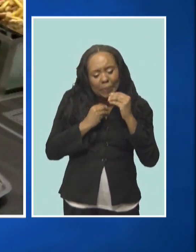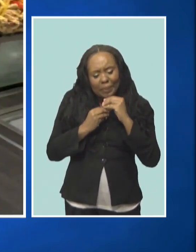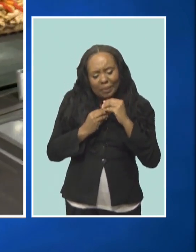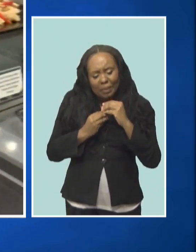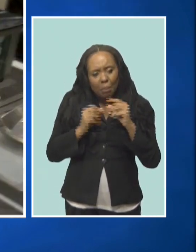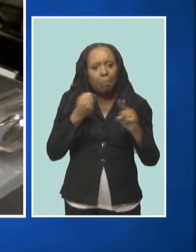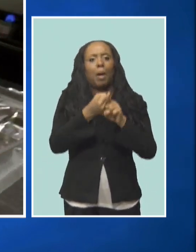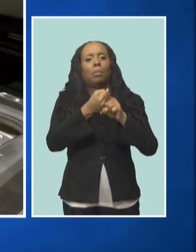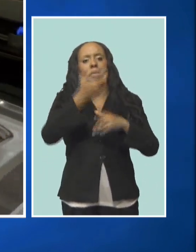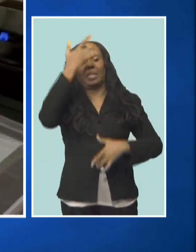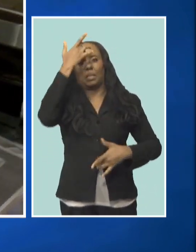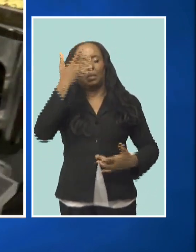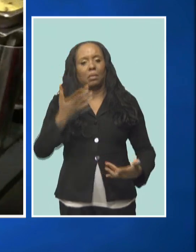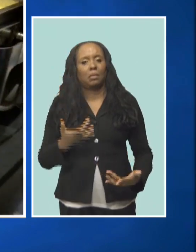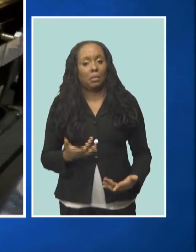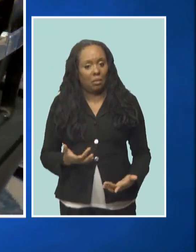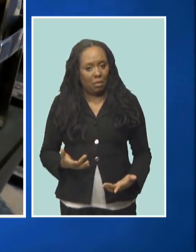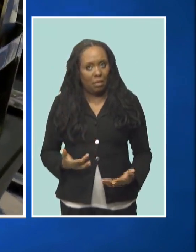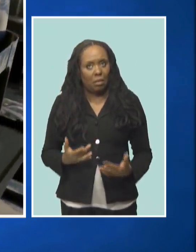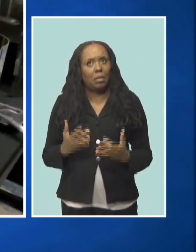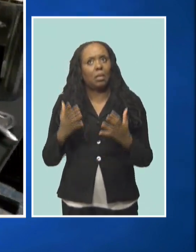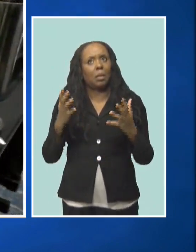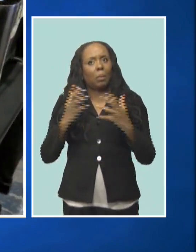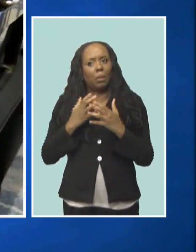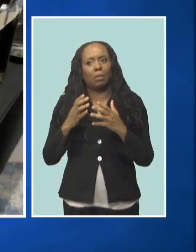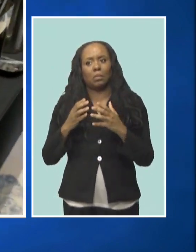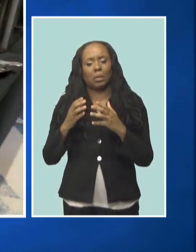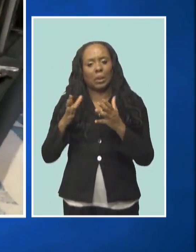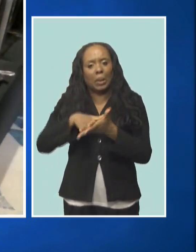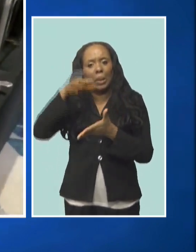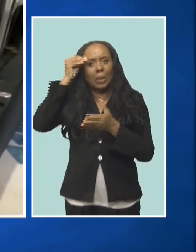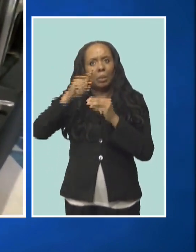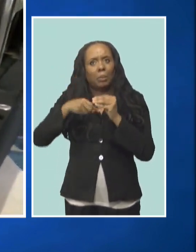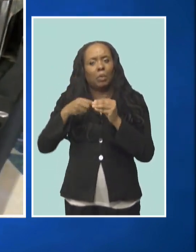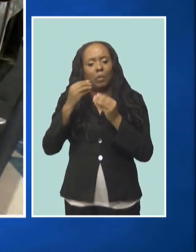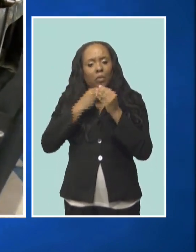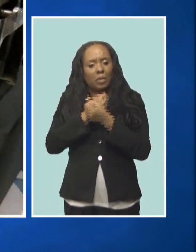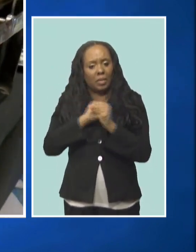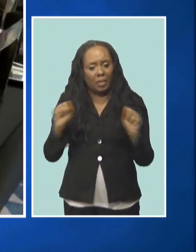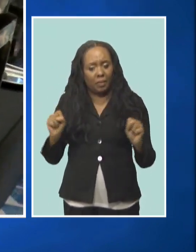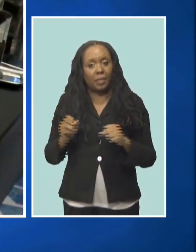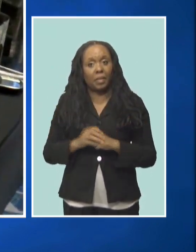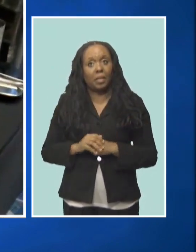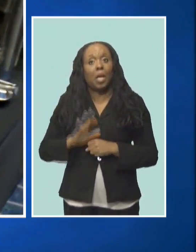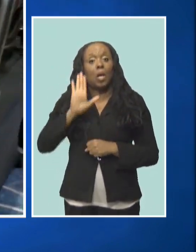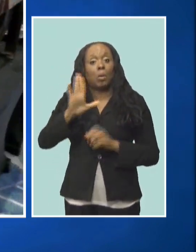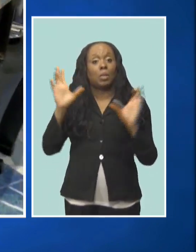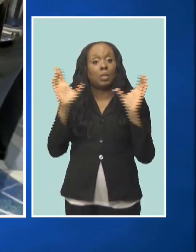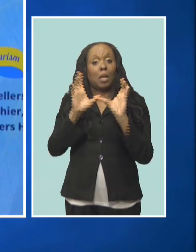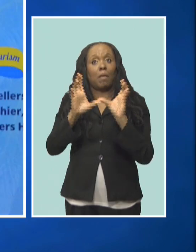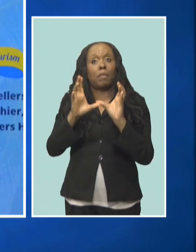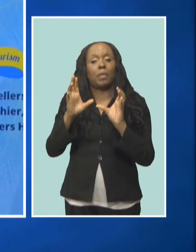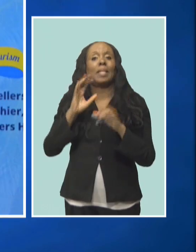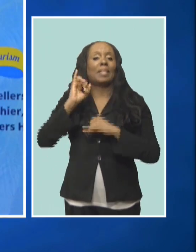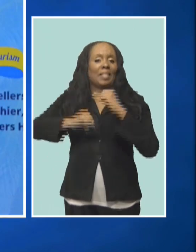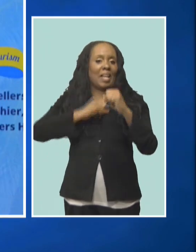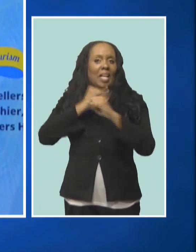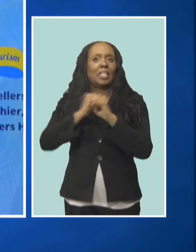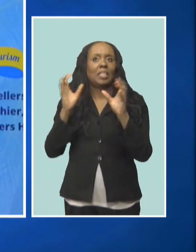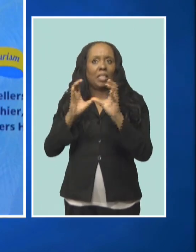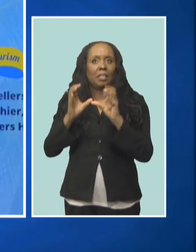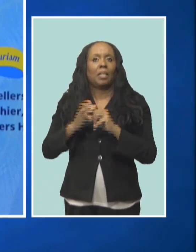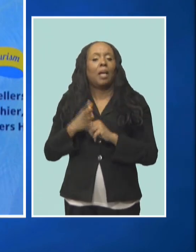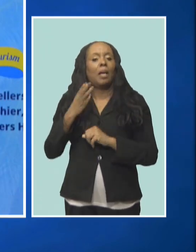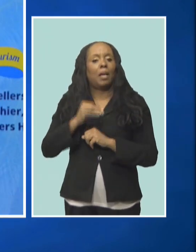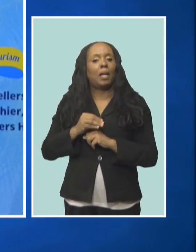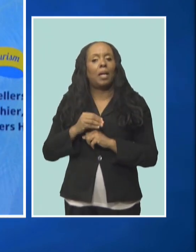emphasizing the principles of food safety. This is an international certification. It's recognized worldwide, so the persons are certified and it's valid for